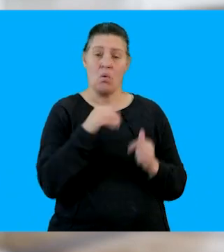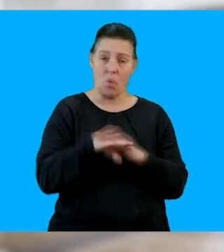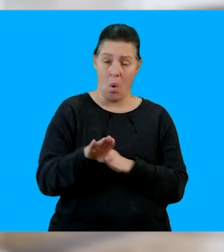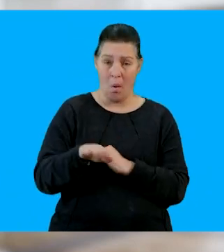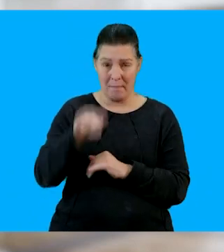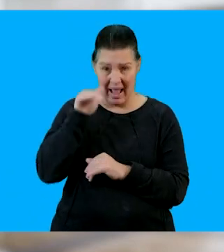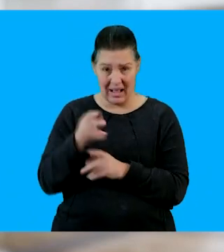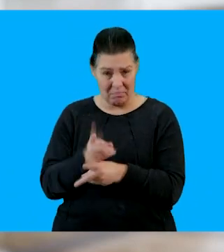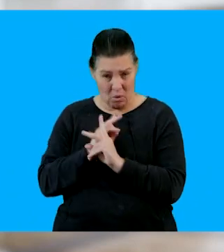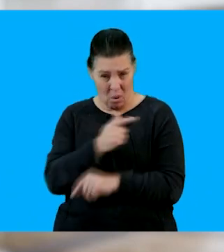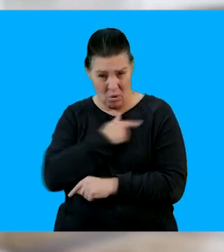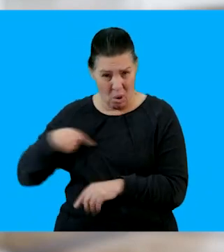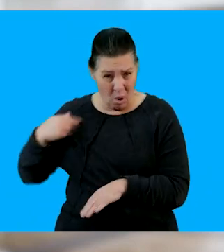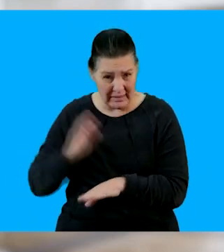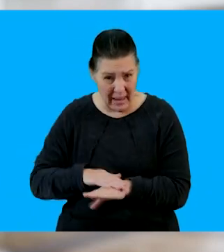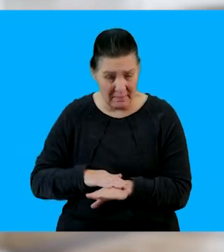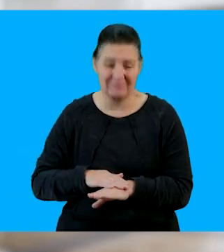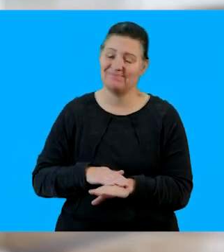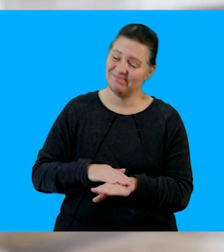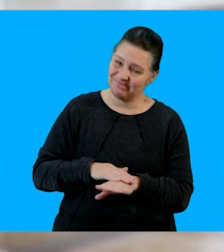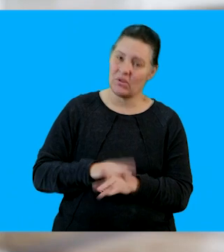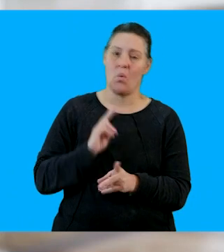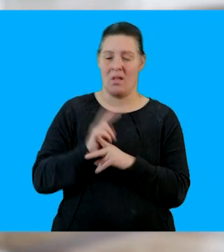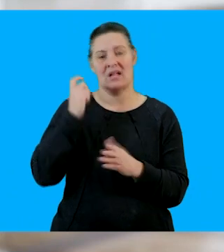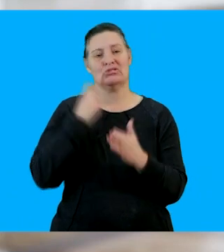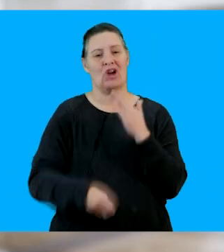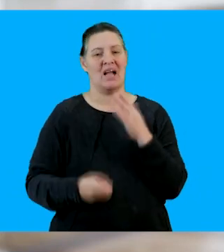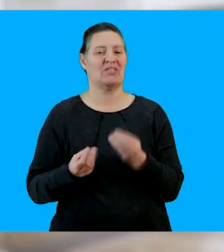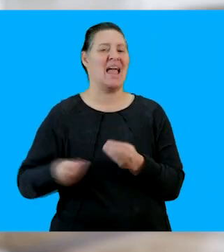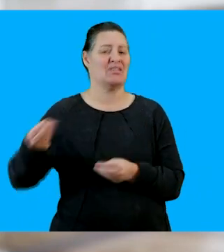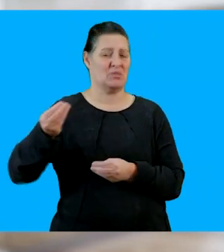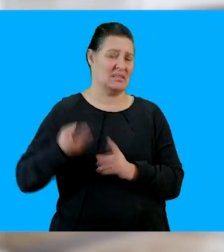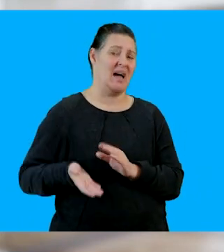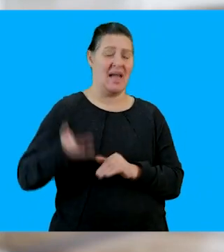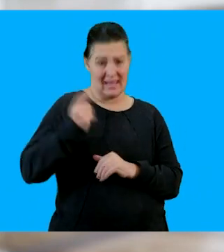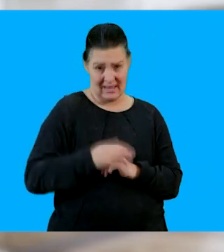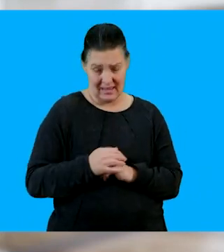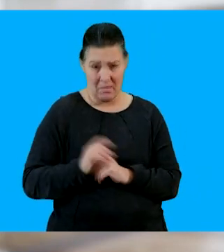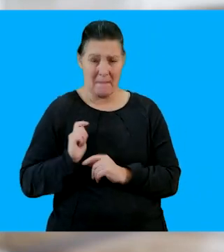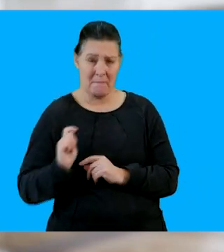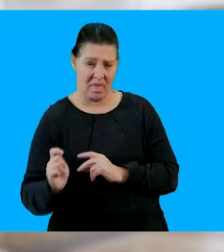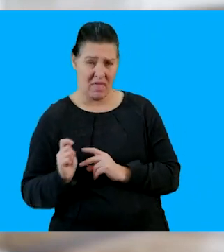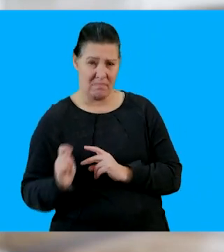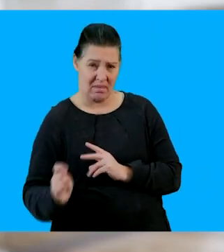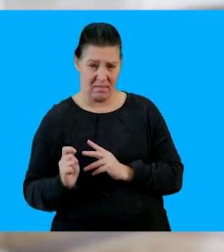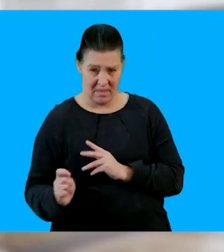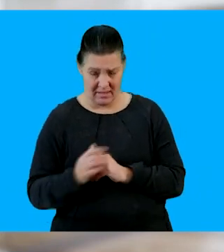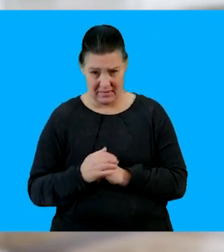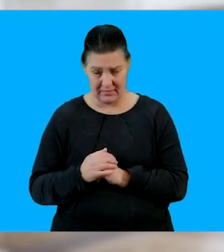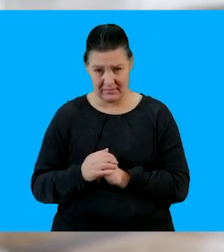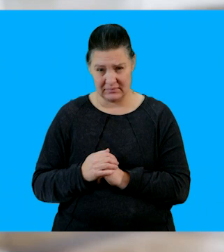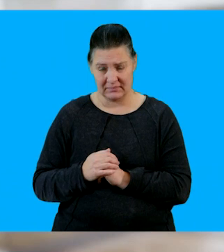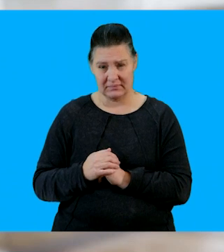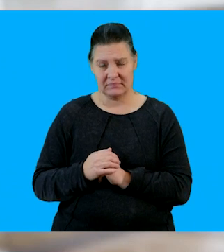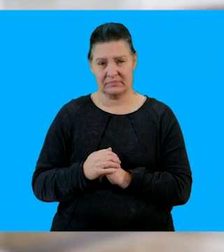to the bank to borrow money for a long period of time, they are going to charge you more in terms of paying back the money with